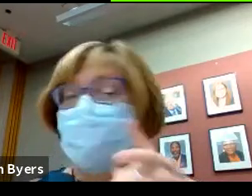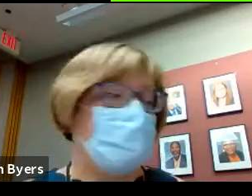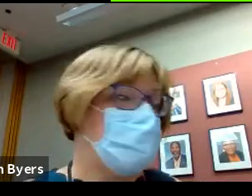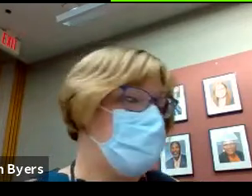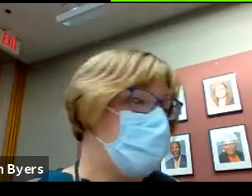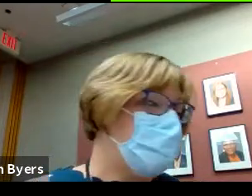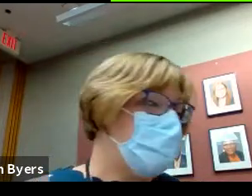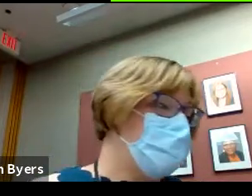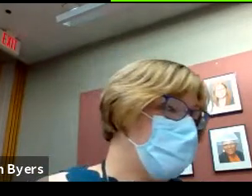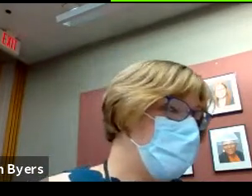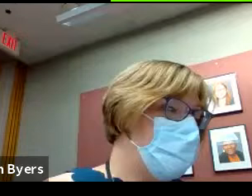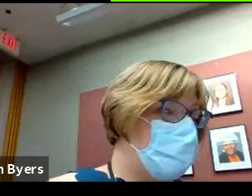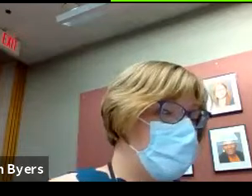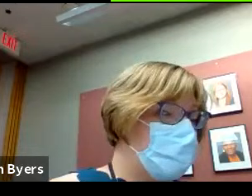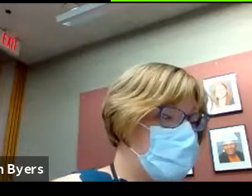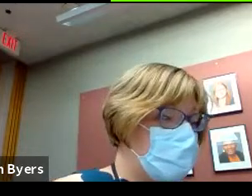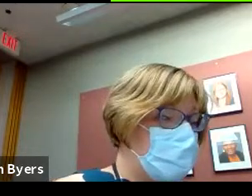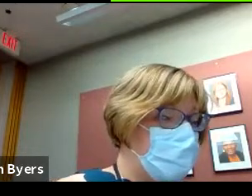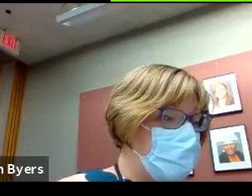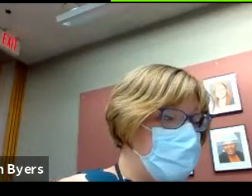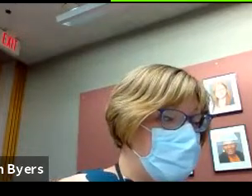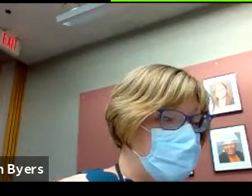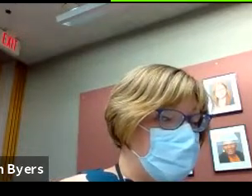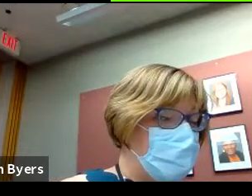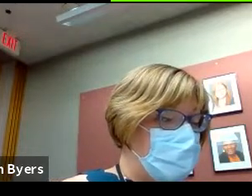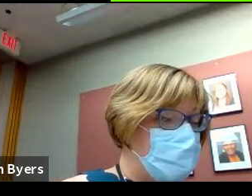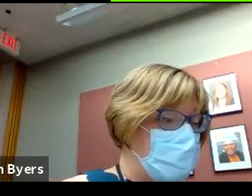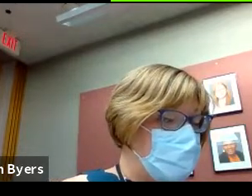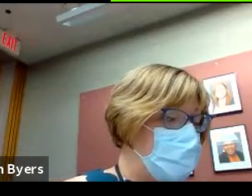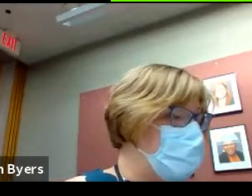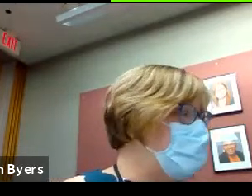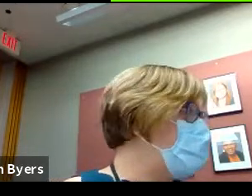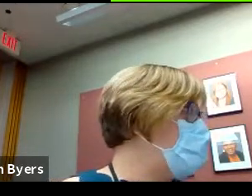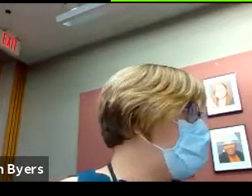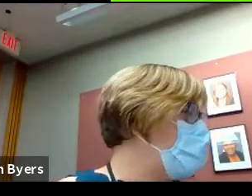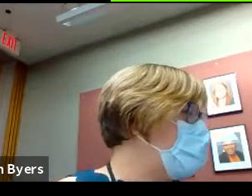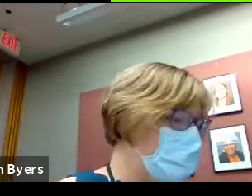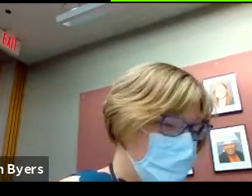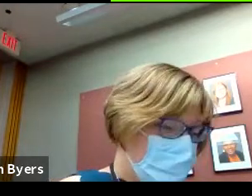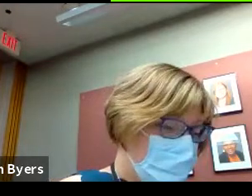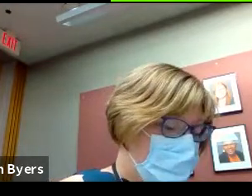Everybody, the ones who are not here, and them to get up and.